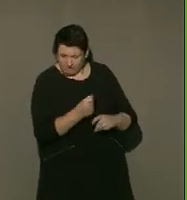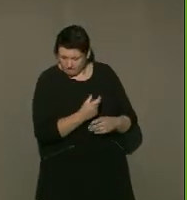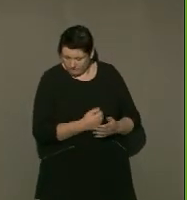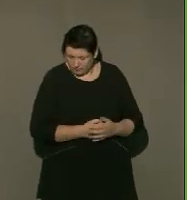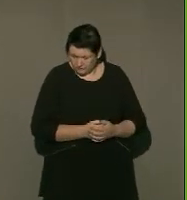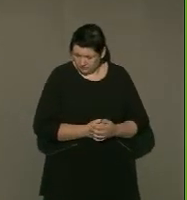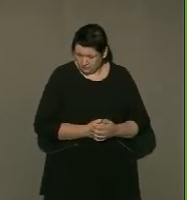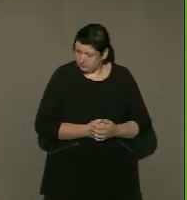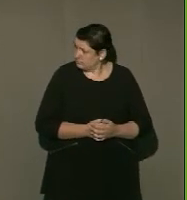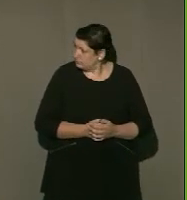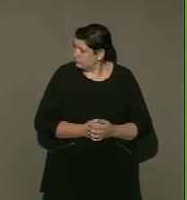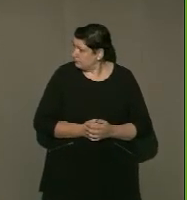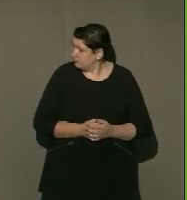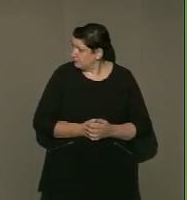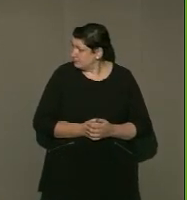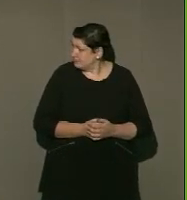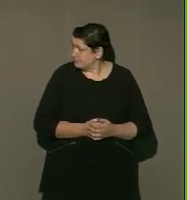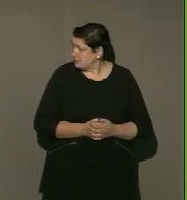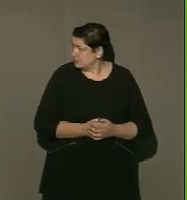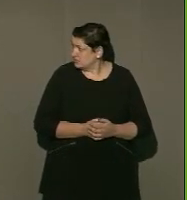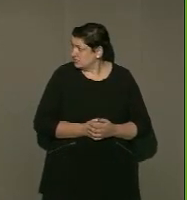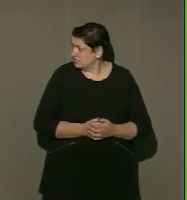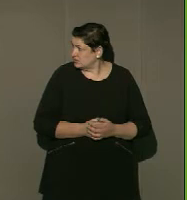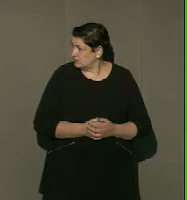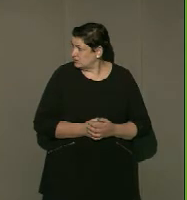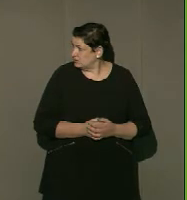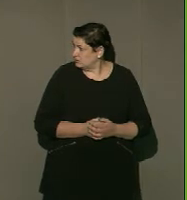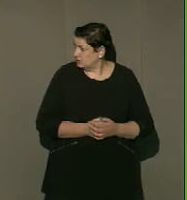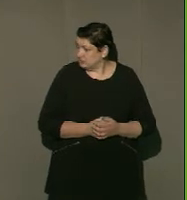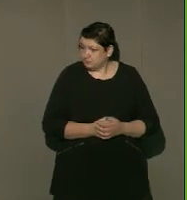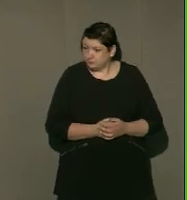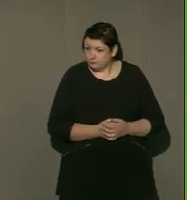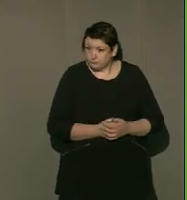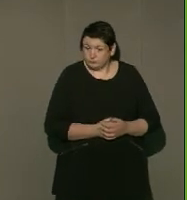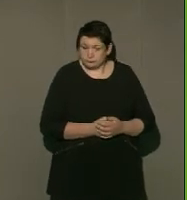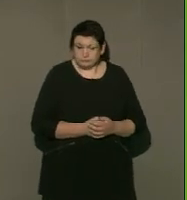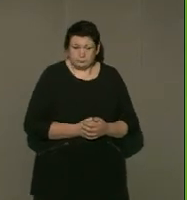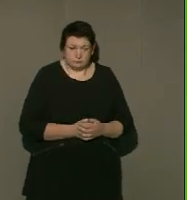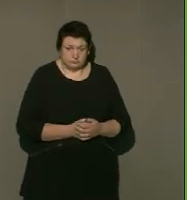will read the amendment, if I can find it again. I had it a minute ago.